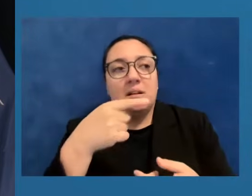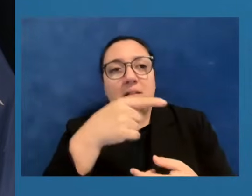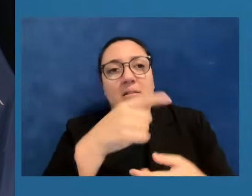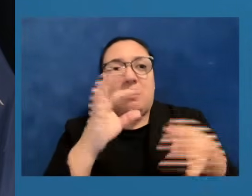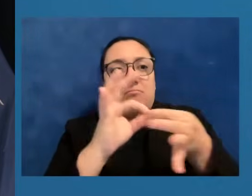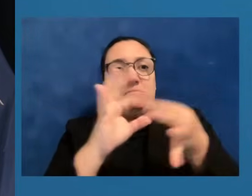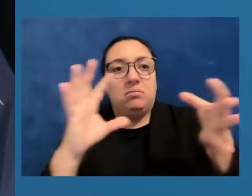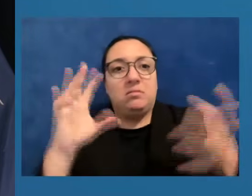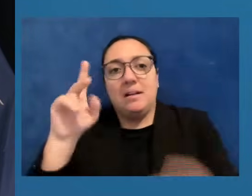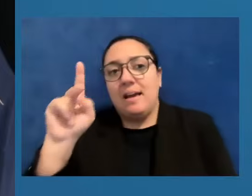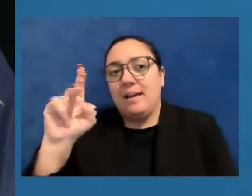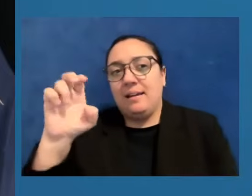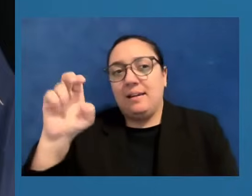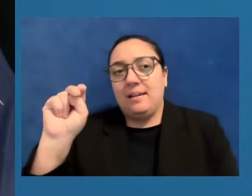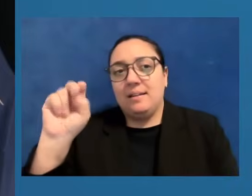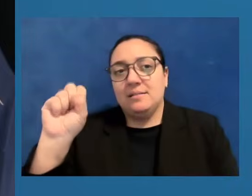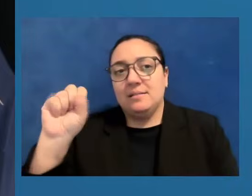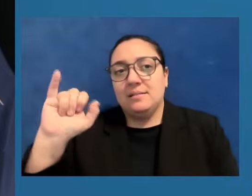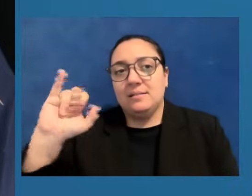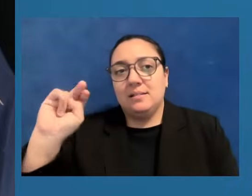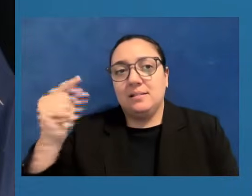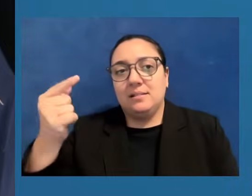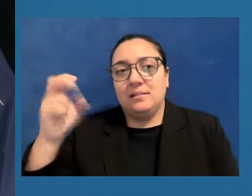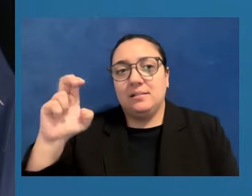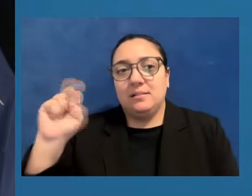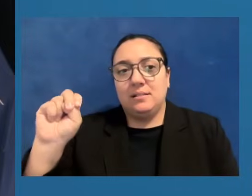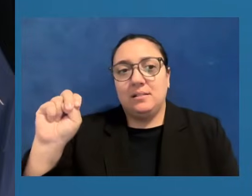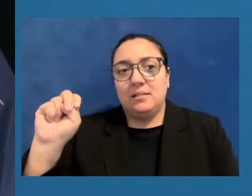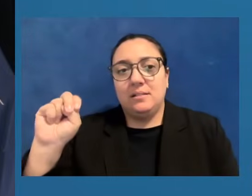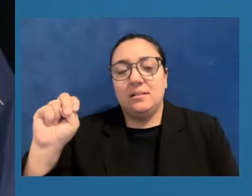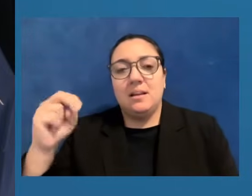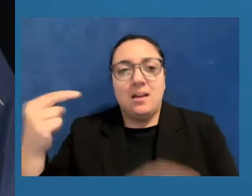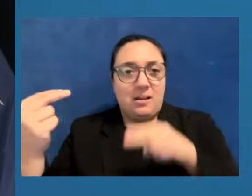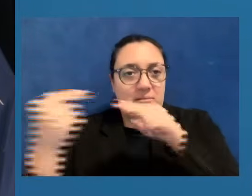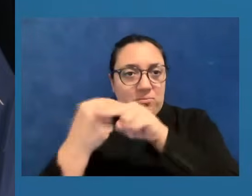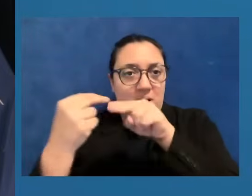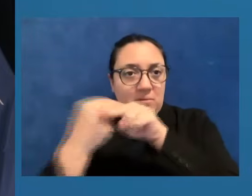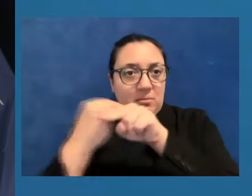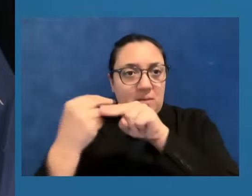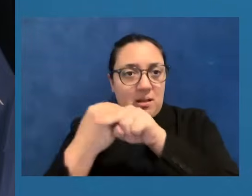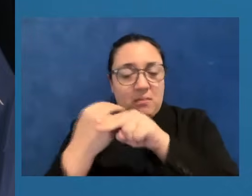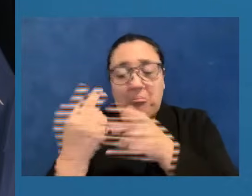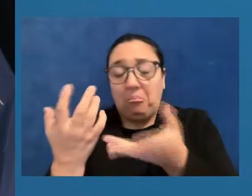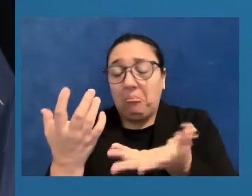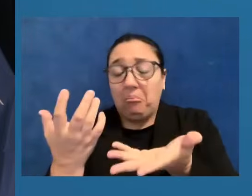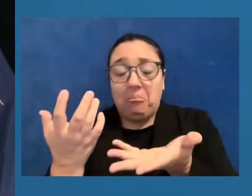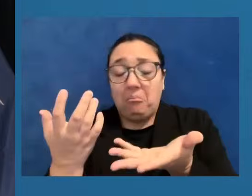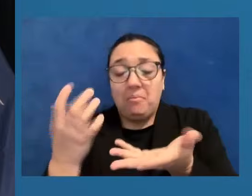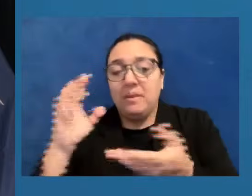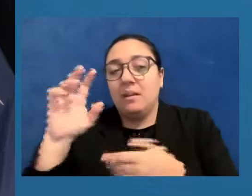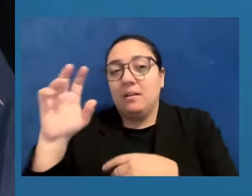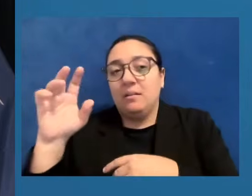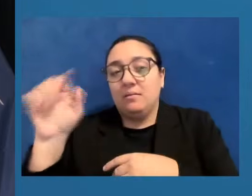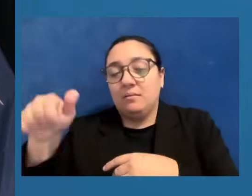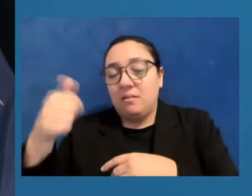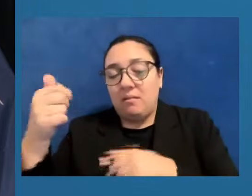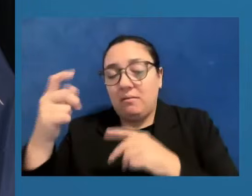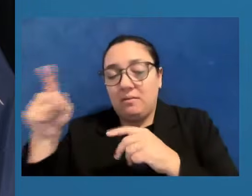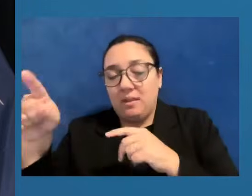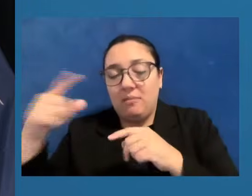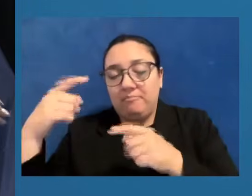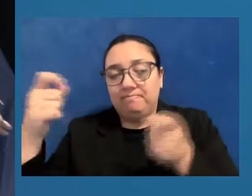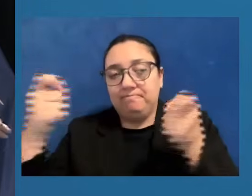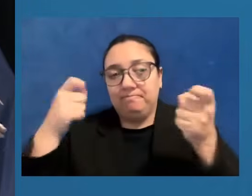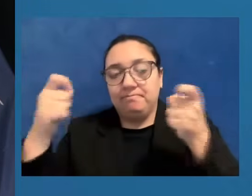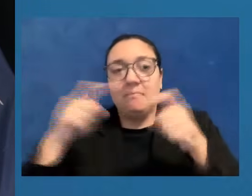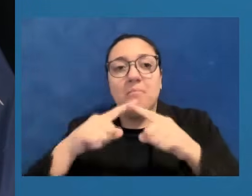Kensington Expressway. Crystal Peoples-Stokes has been a big driver of this. And there was no reason to do it, and I read an article back then, and they basically said that the white